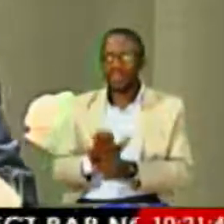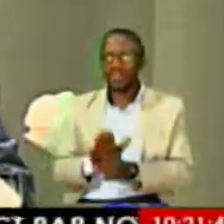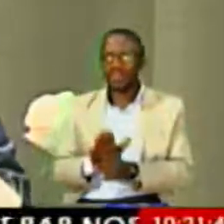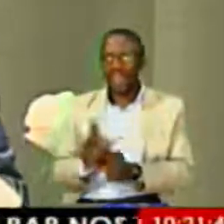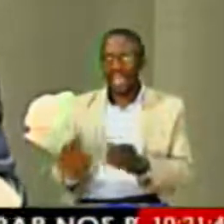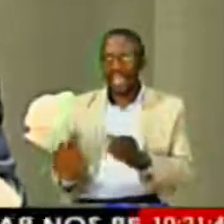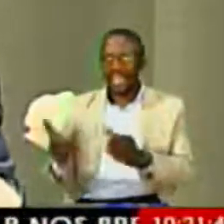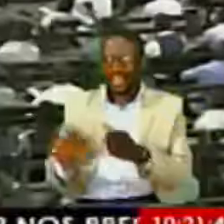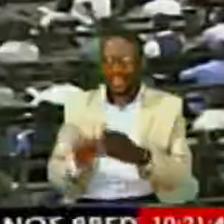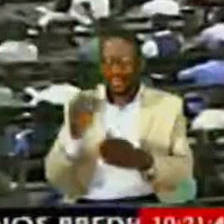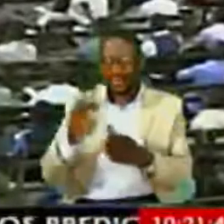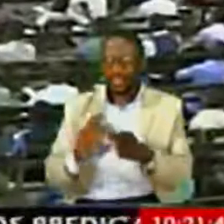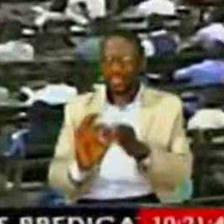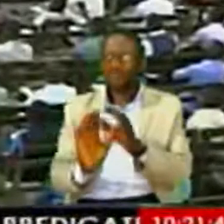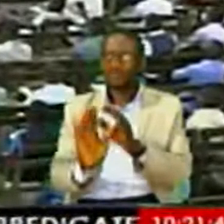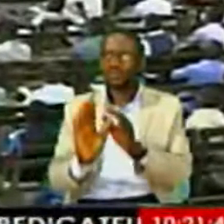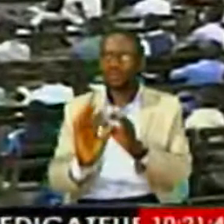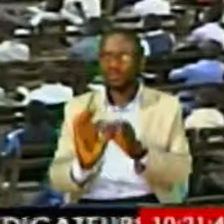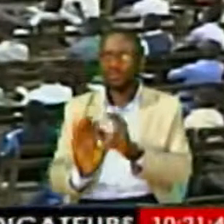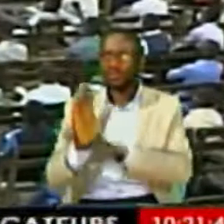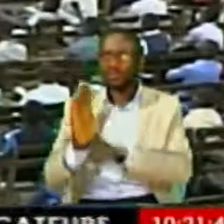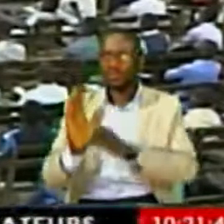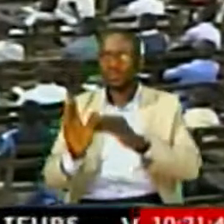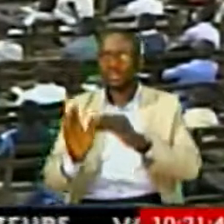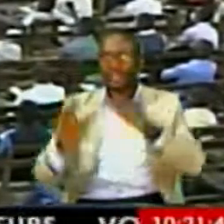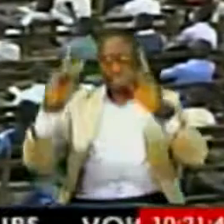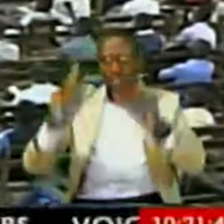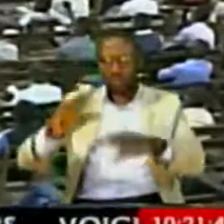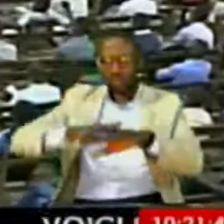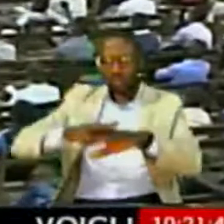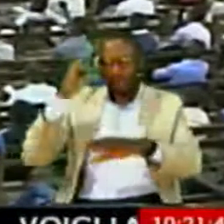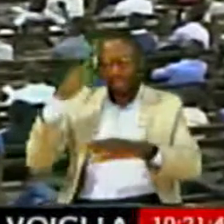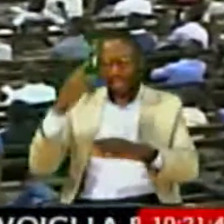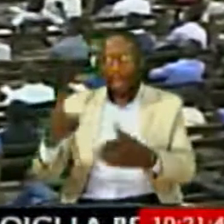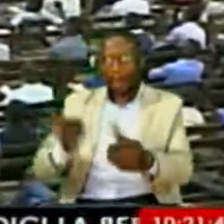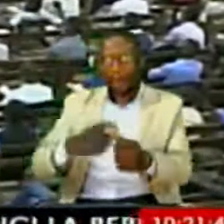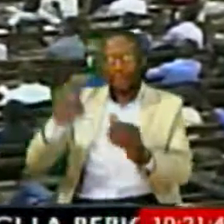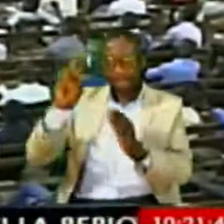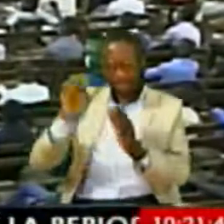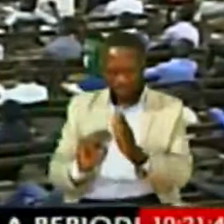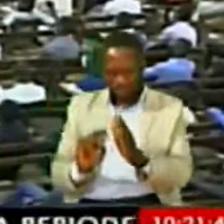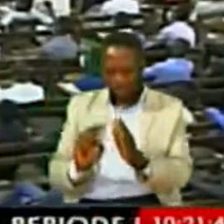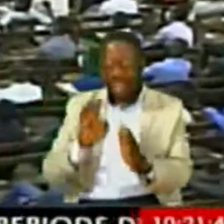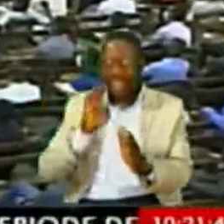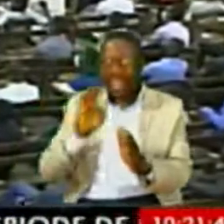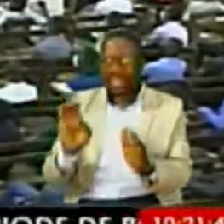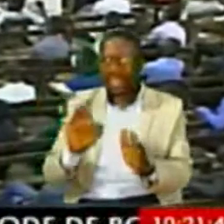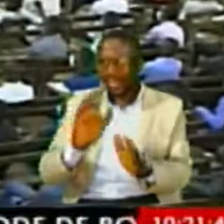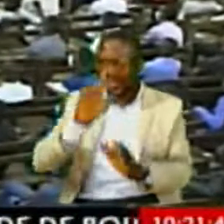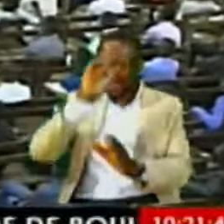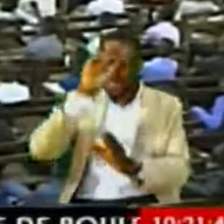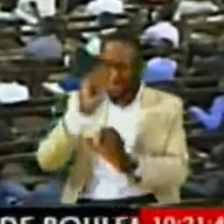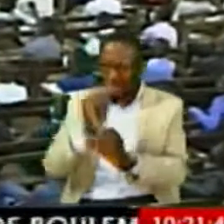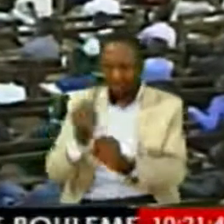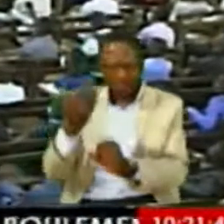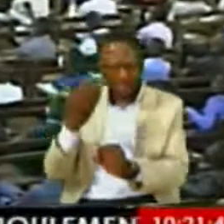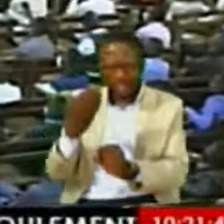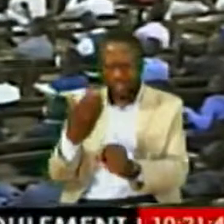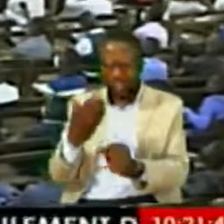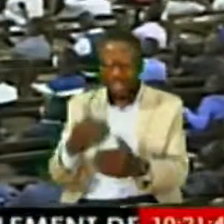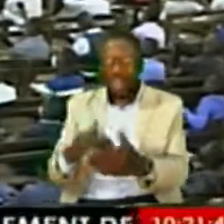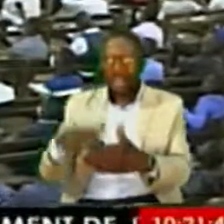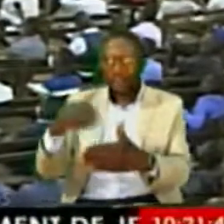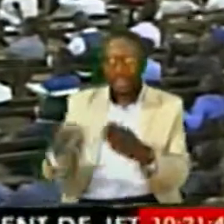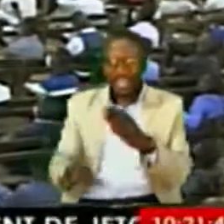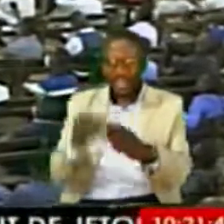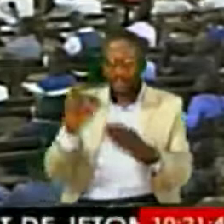L'Esprit de Dieu est venu sur elle. The Spirit of God came on her. D'abord, elle avait cru. First of all, she believed it. Et l'Esprit est venu sur and elle. And then the Spirit came on